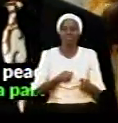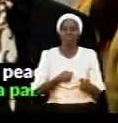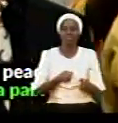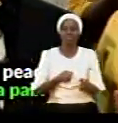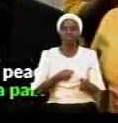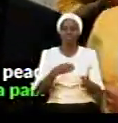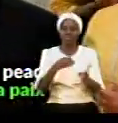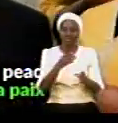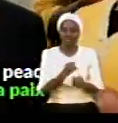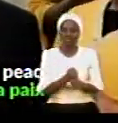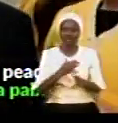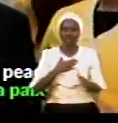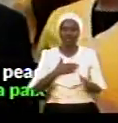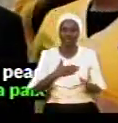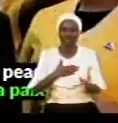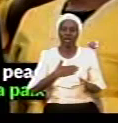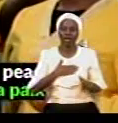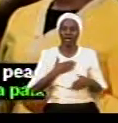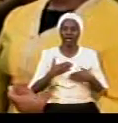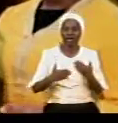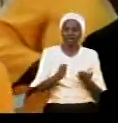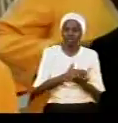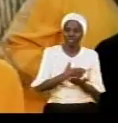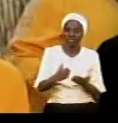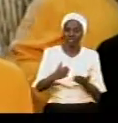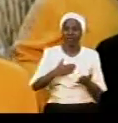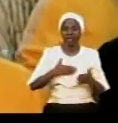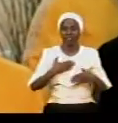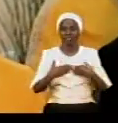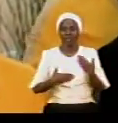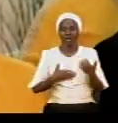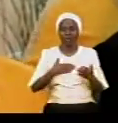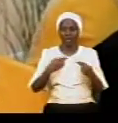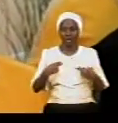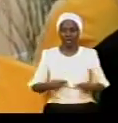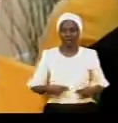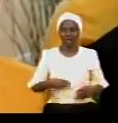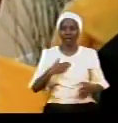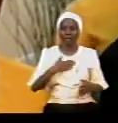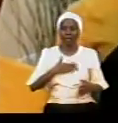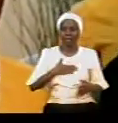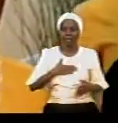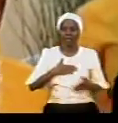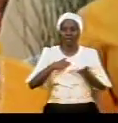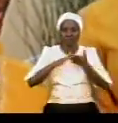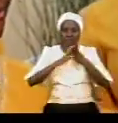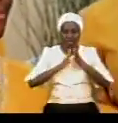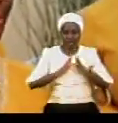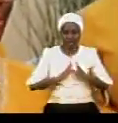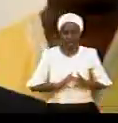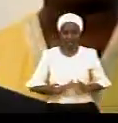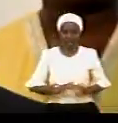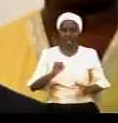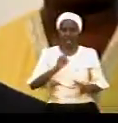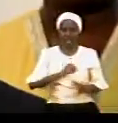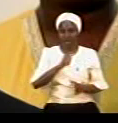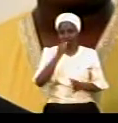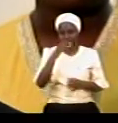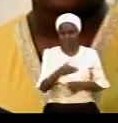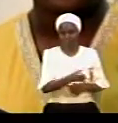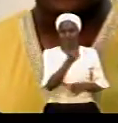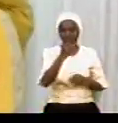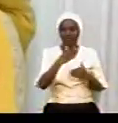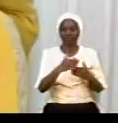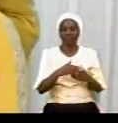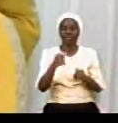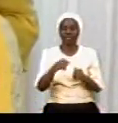health. My joy. My joy. My peace. My peace. I'm taking back everything that the devil stole from me. Yes, I'm